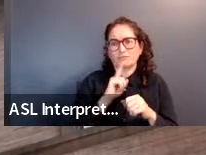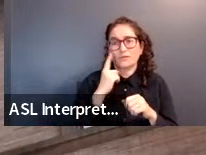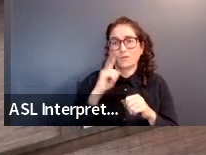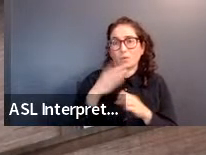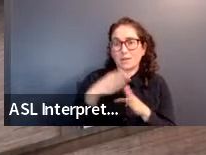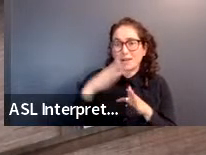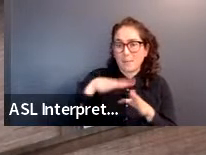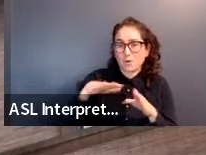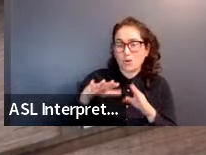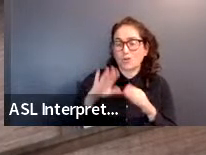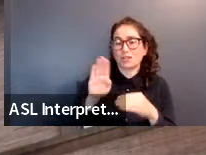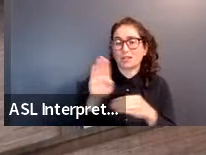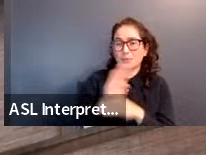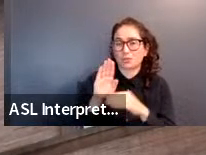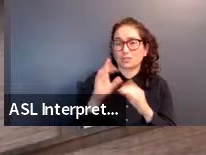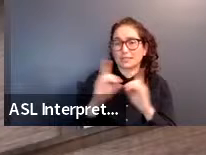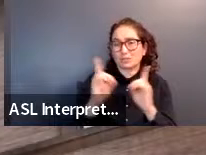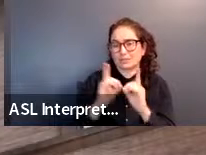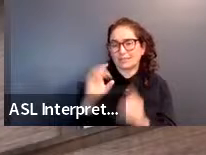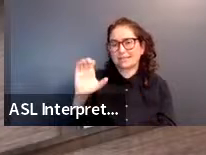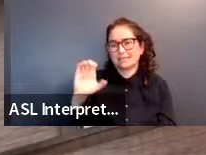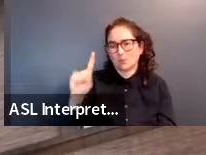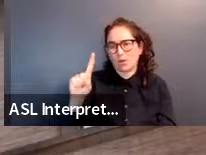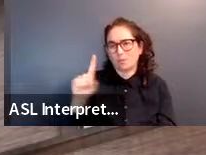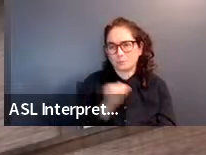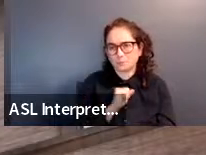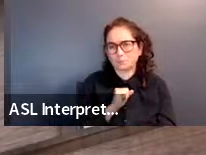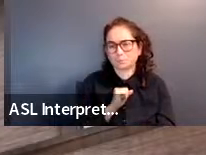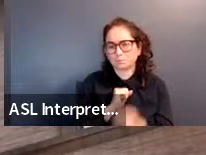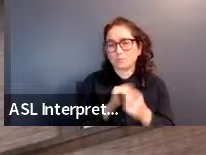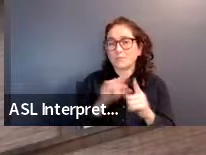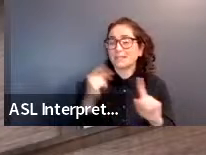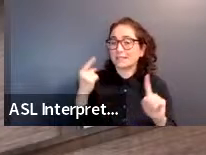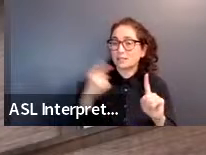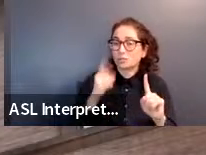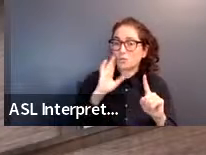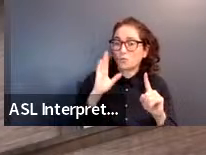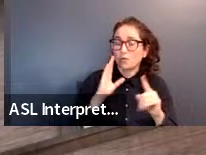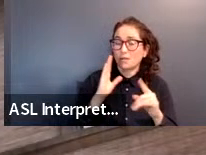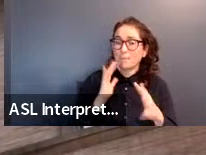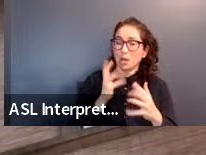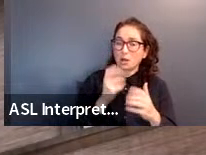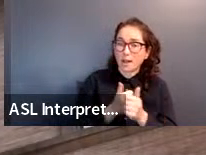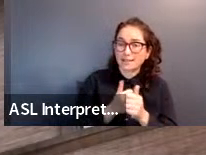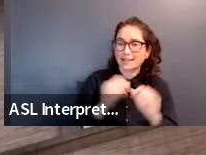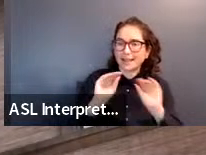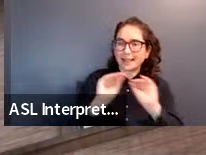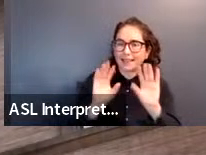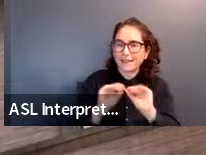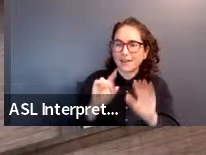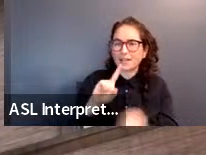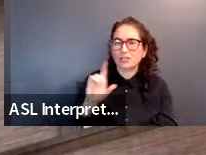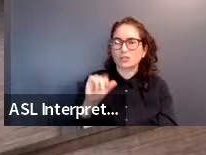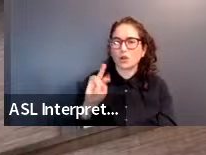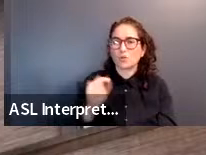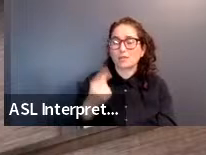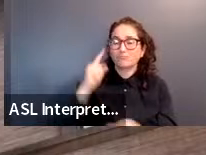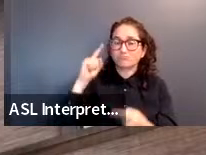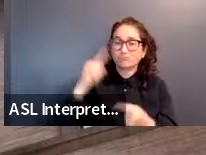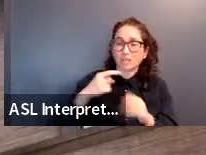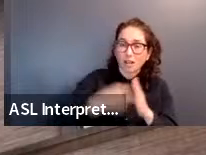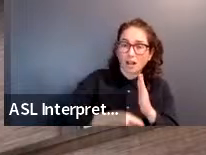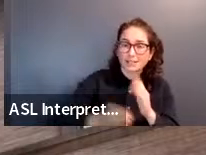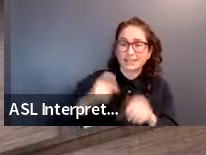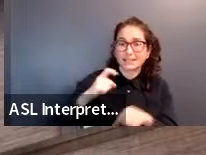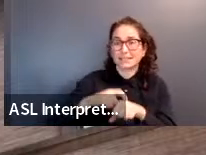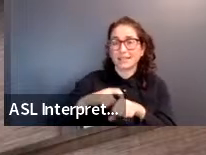commercial districts, our C1 districts. And so this initiative will modernize and clarify zoning to reduce the cost and the time that it